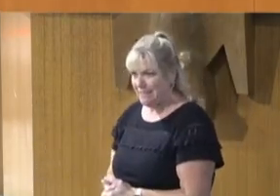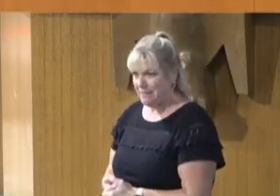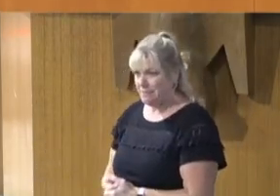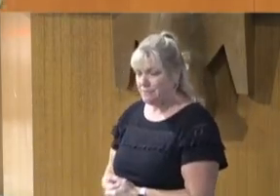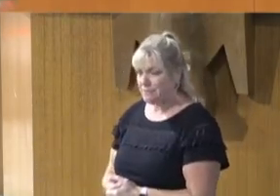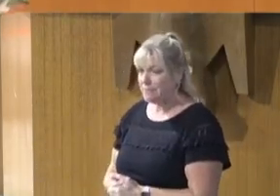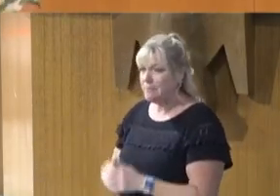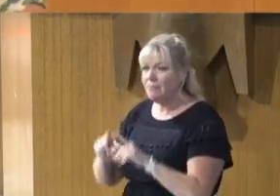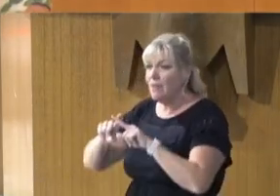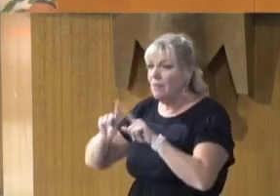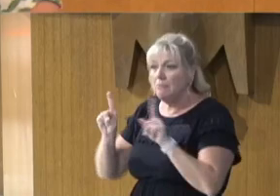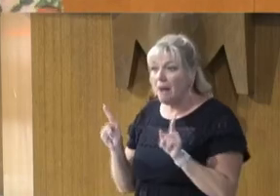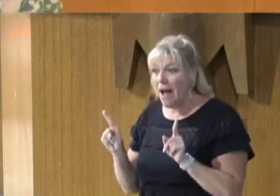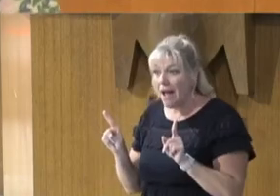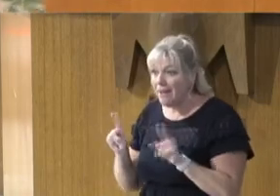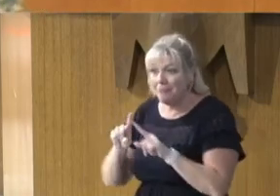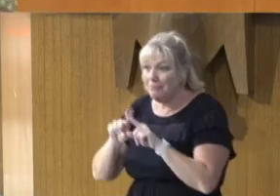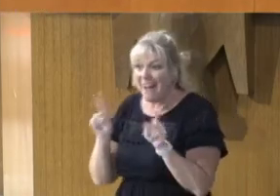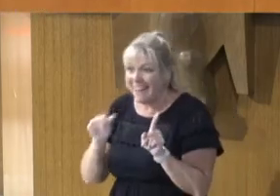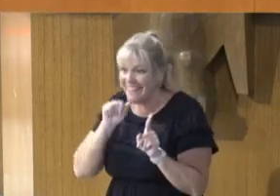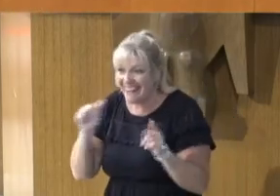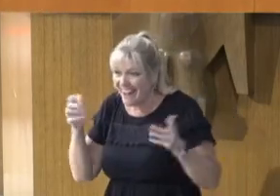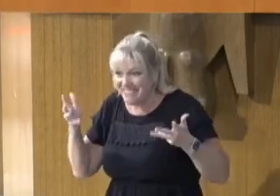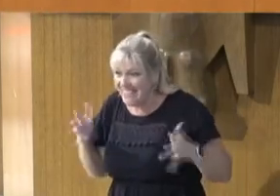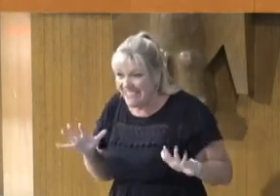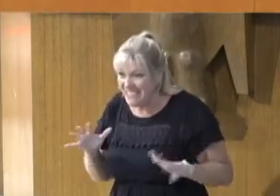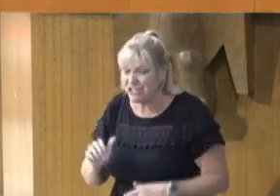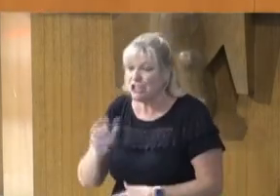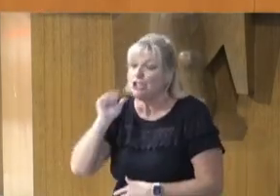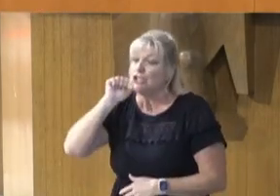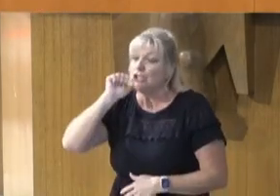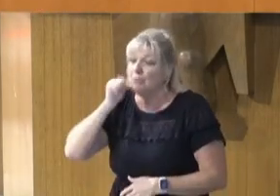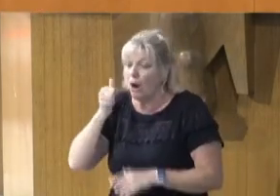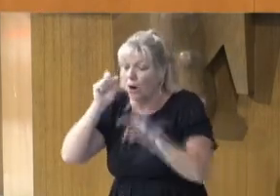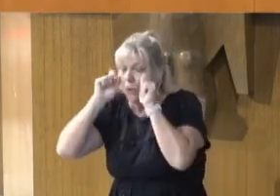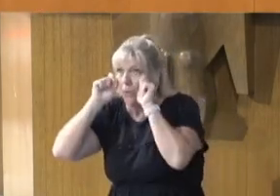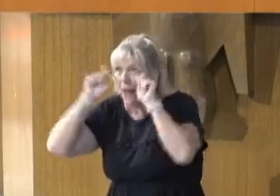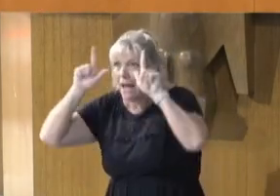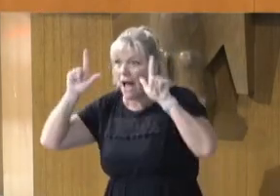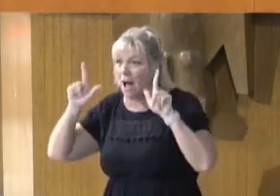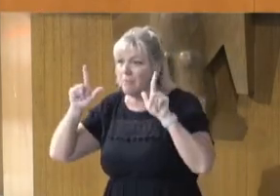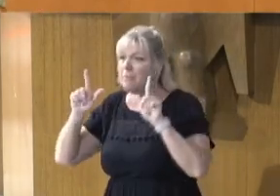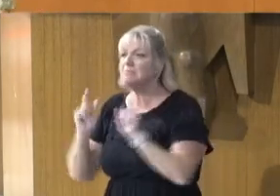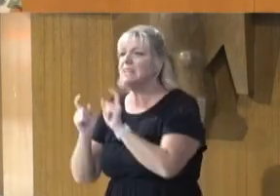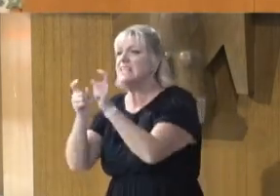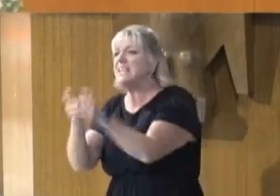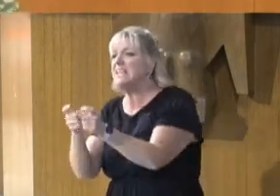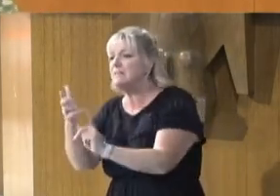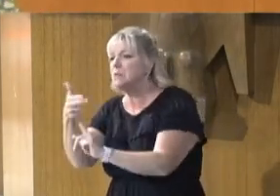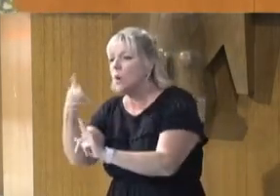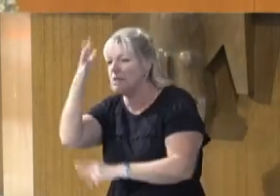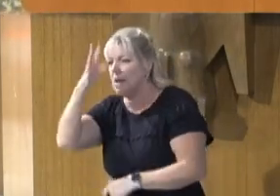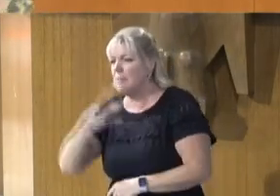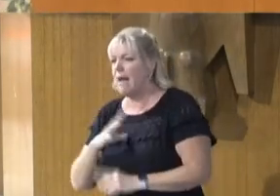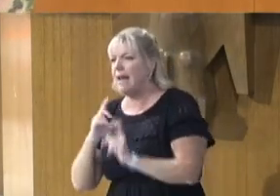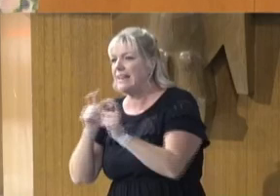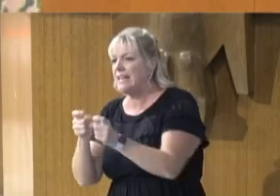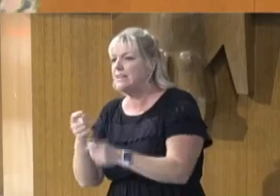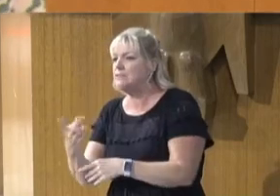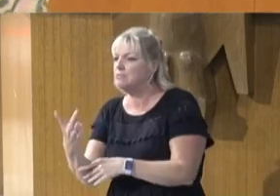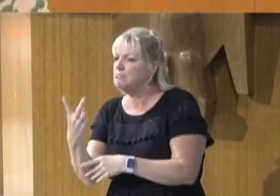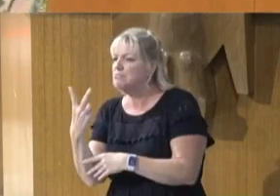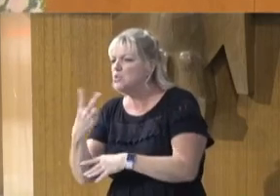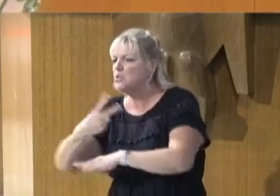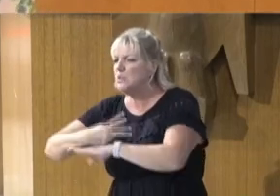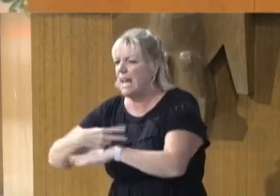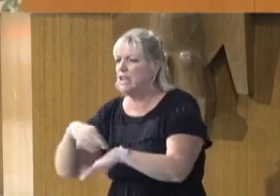But then he keeps going. The next day, he wakes up in the morning, and he gives the innkeeper two denarii, because ostensibly this man